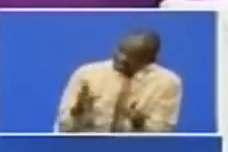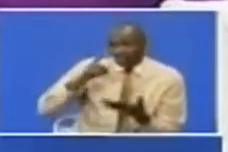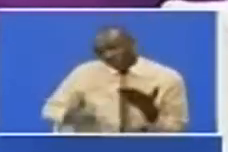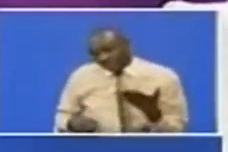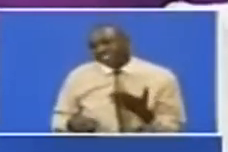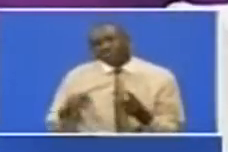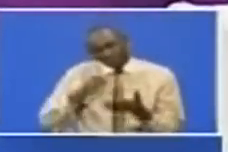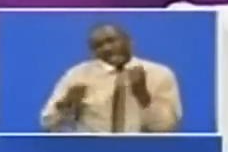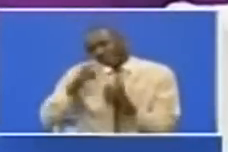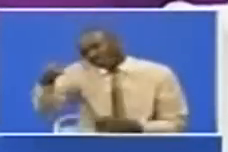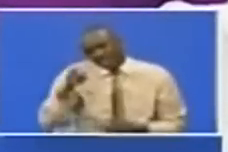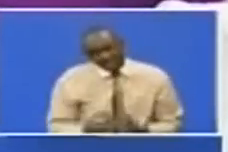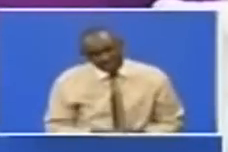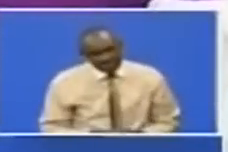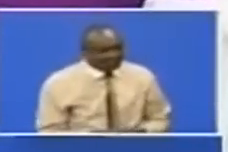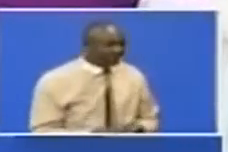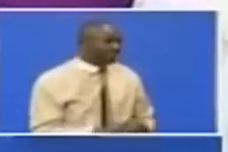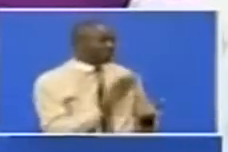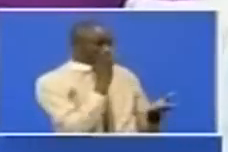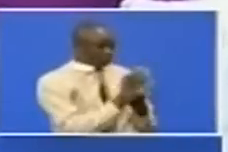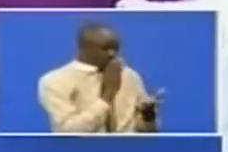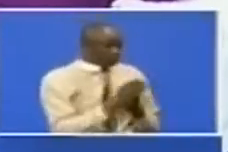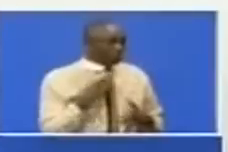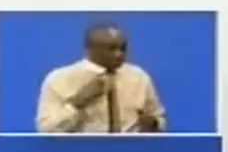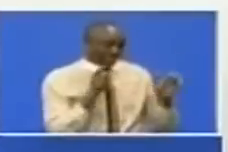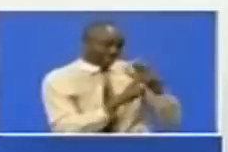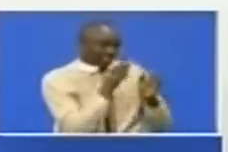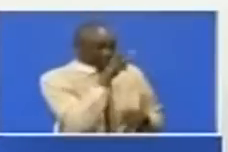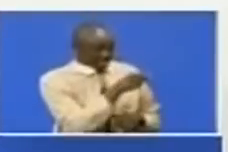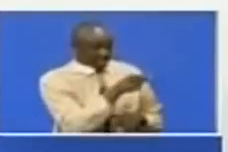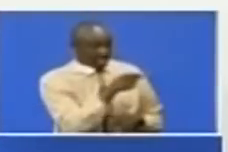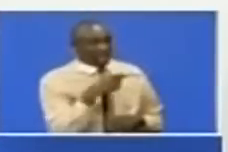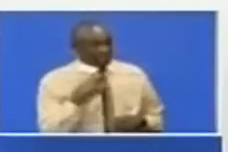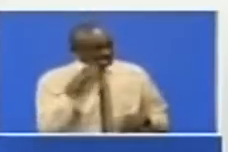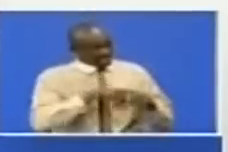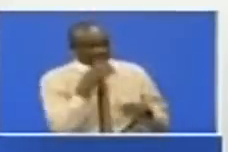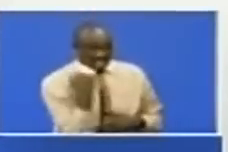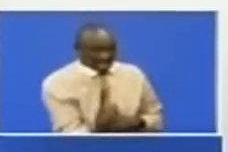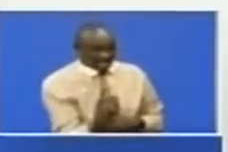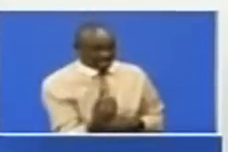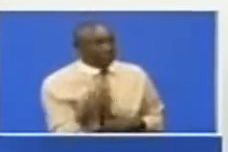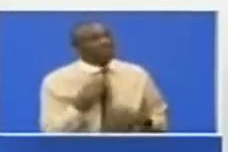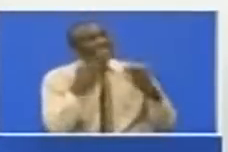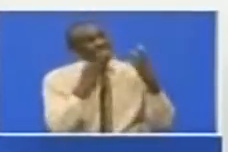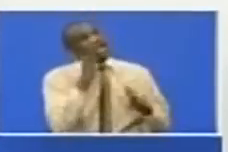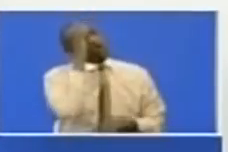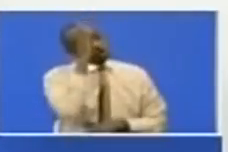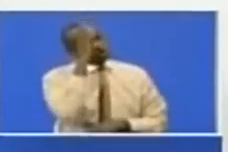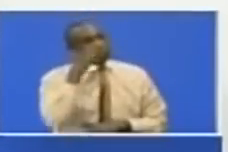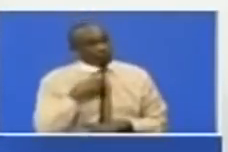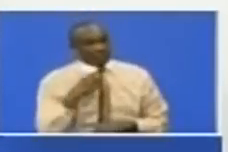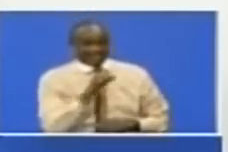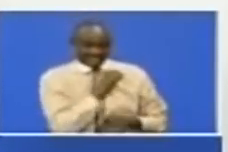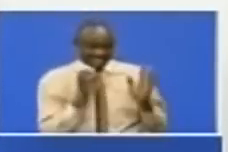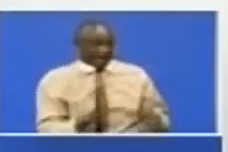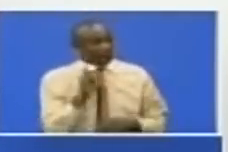that. What happened? Actually, I've been in the ministry, as I said, from an early age. Right. And I thank God for the